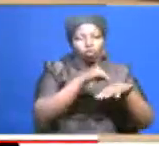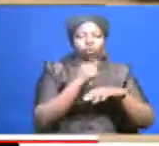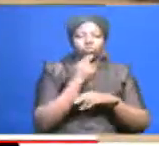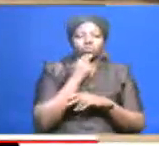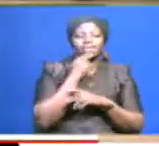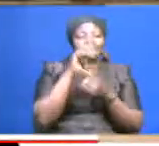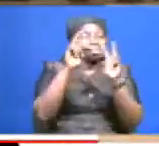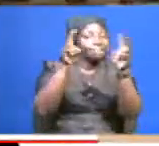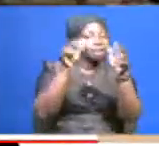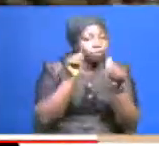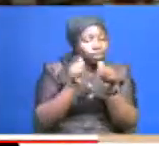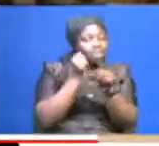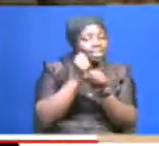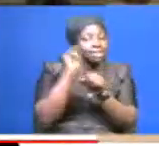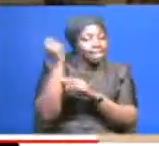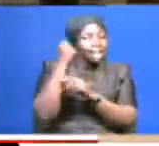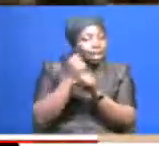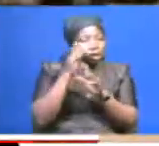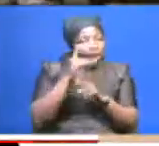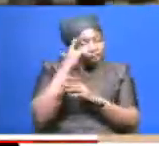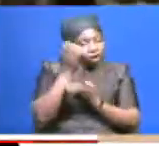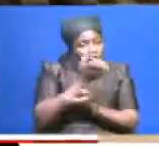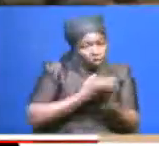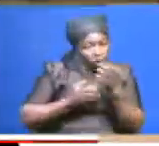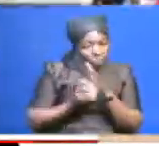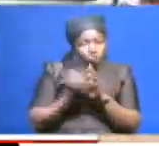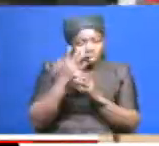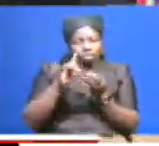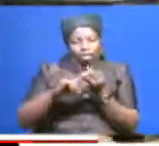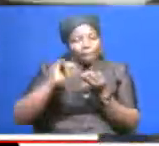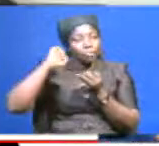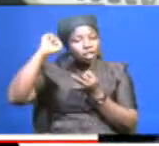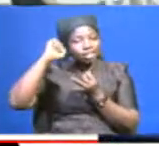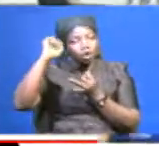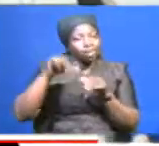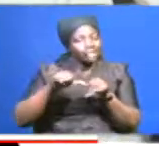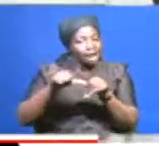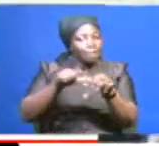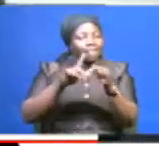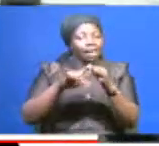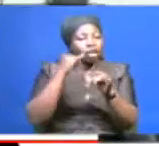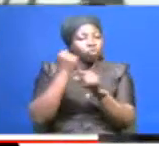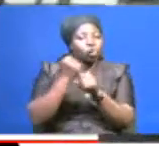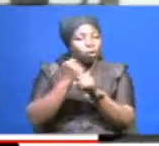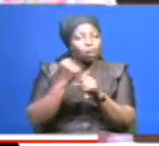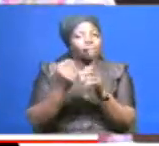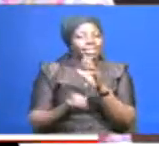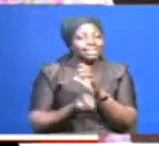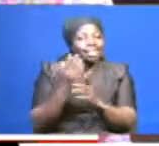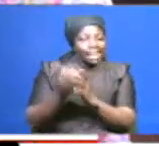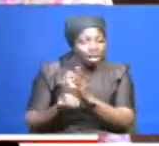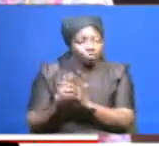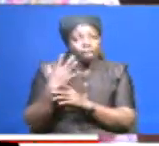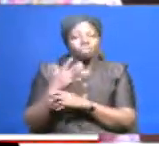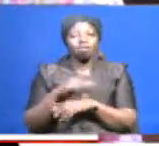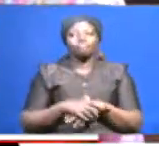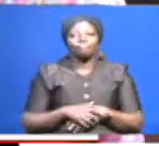for economic growth, political stability and job creation, the tempo for the occasion seems set.